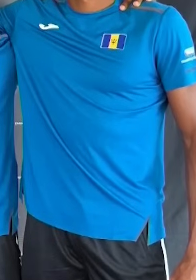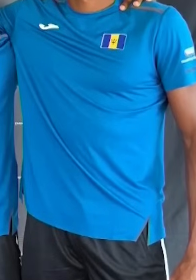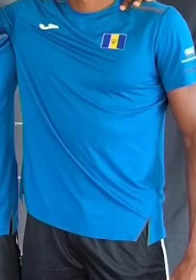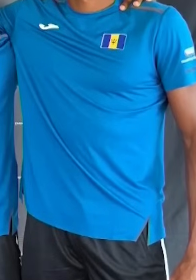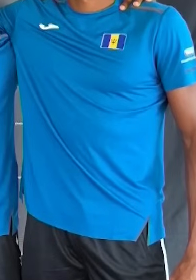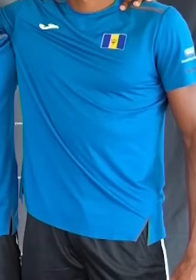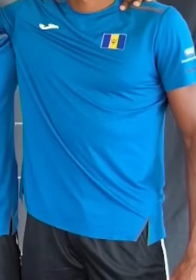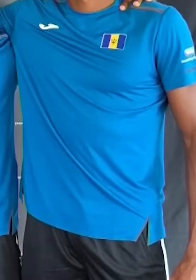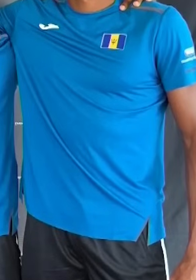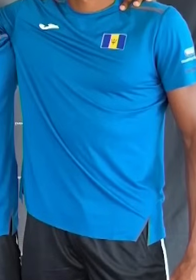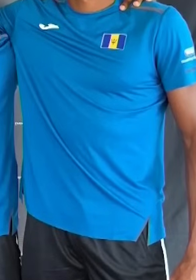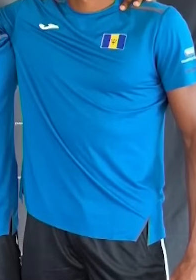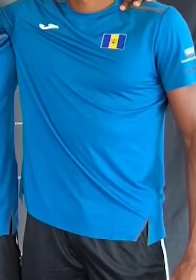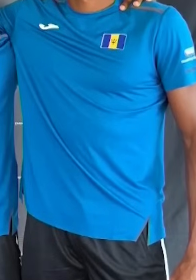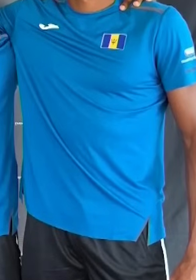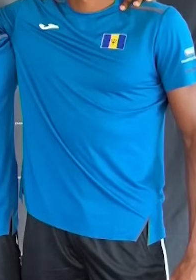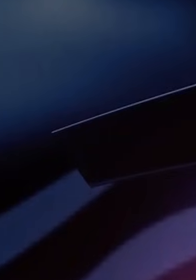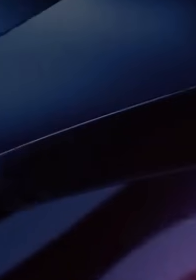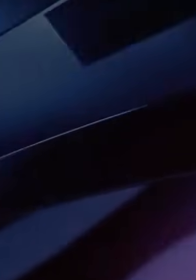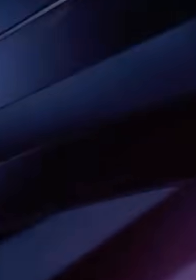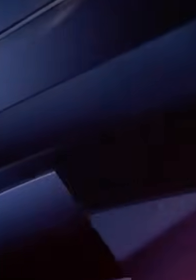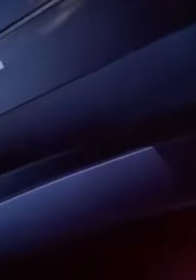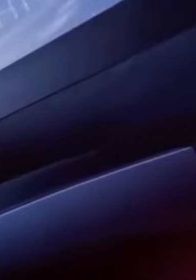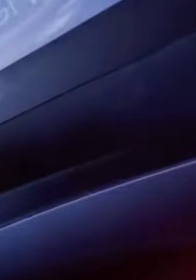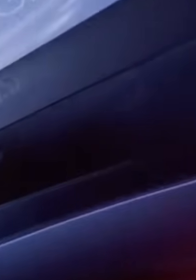singles will follow if necessary.